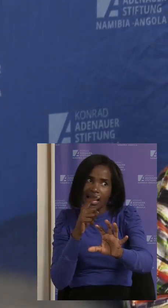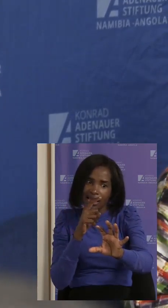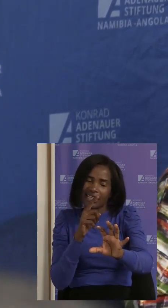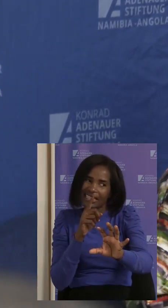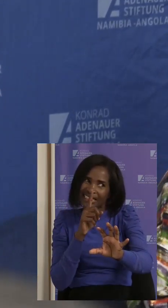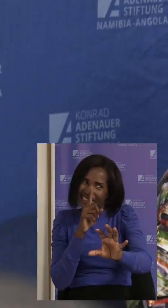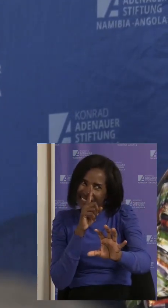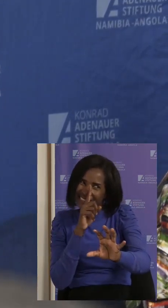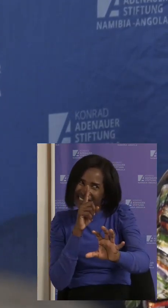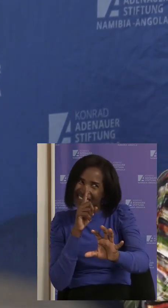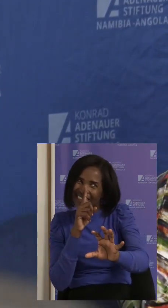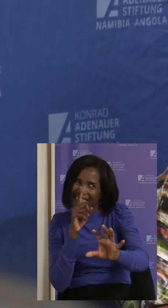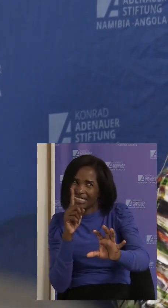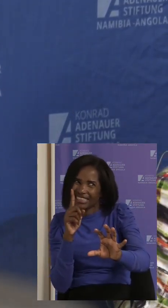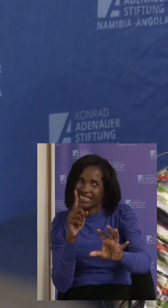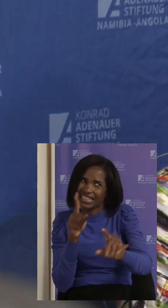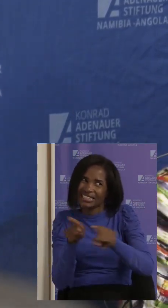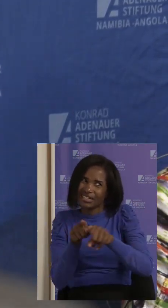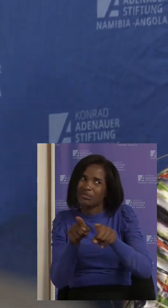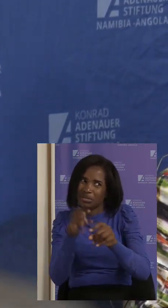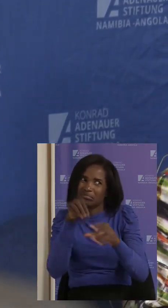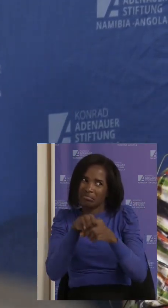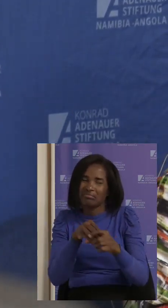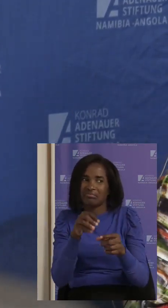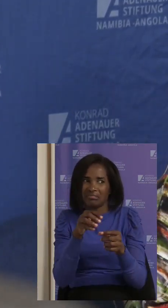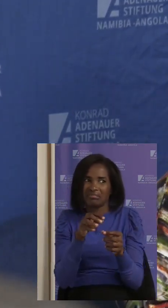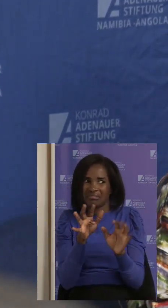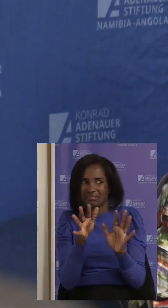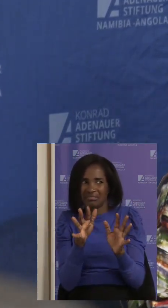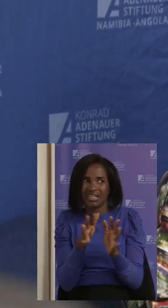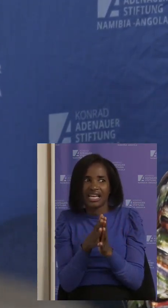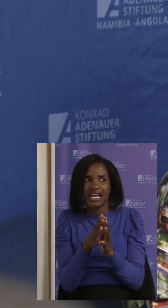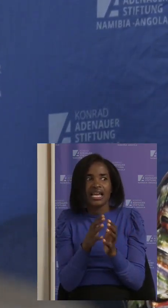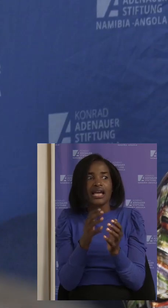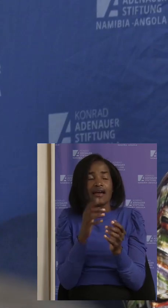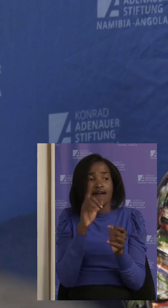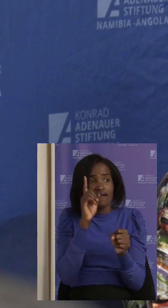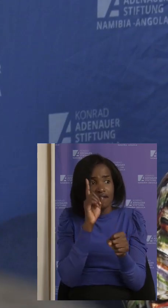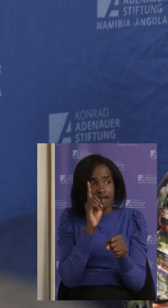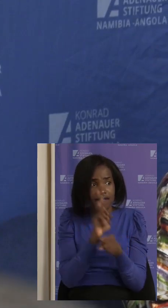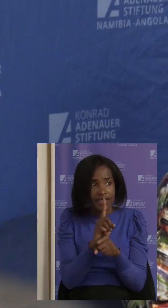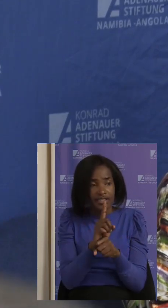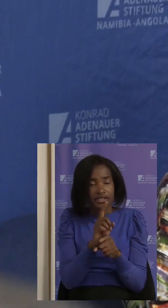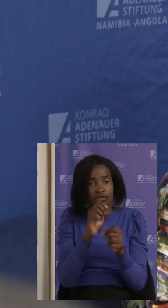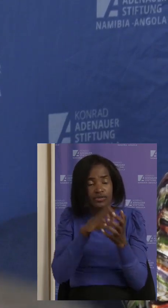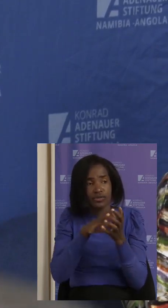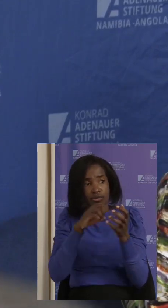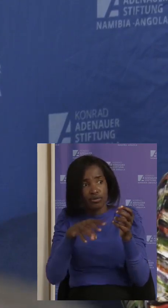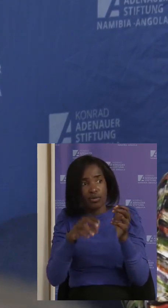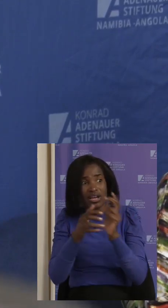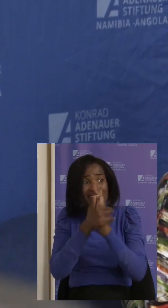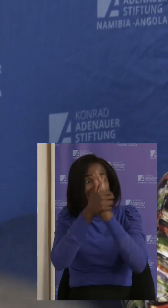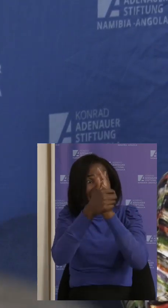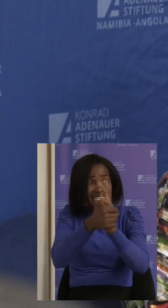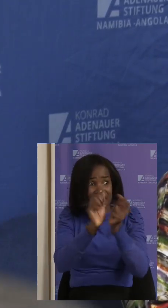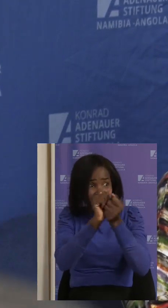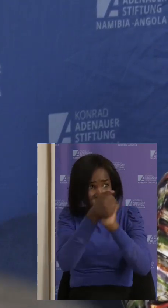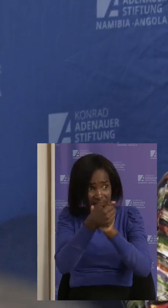From top to somewhere. So if we make sure that we address the issues of education, the leadership in